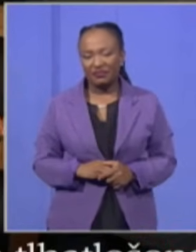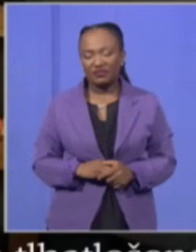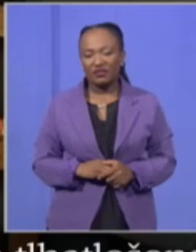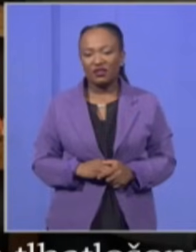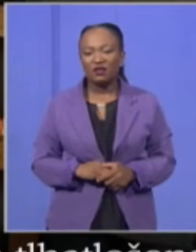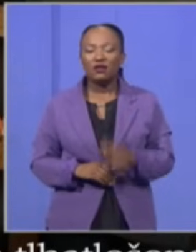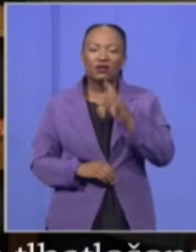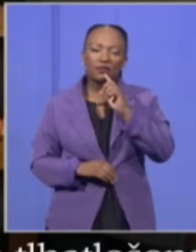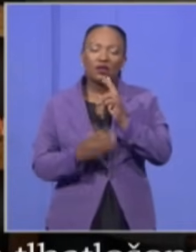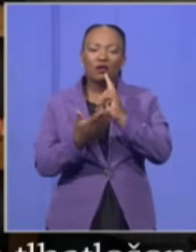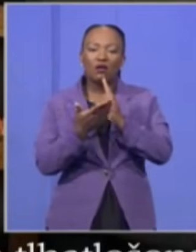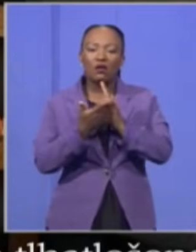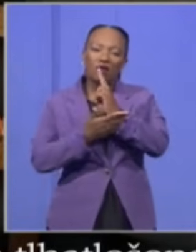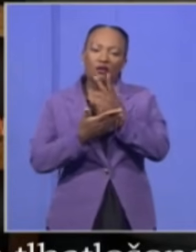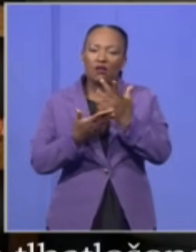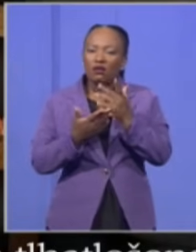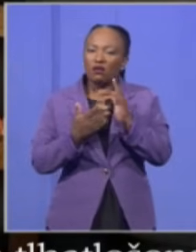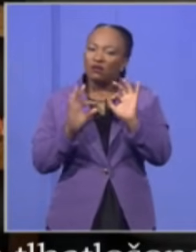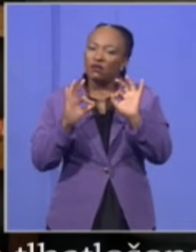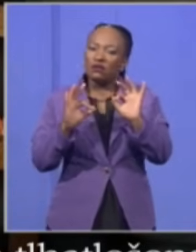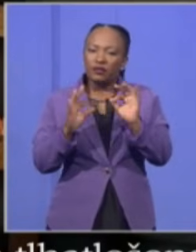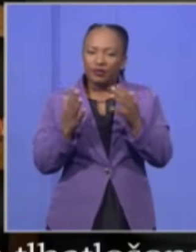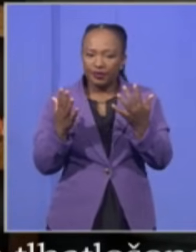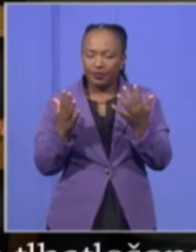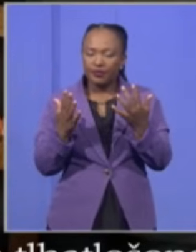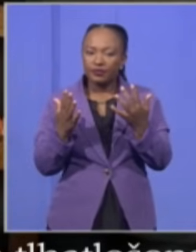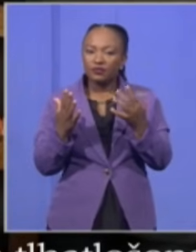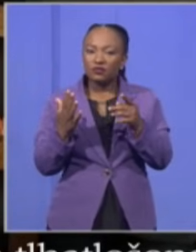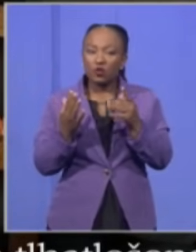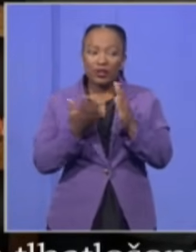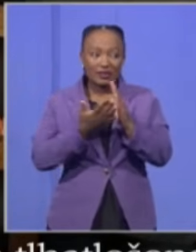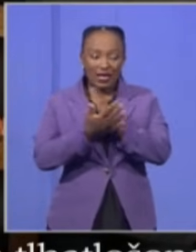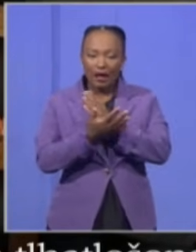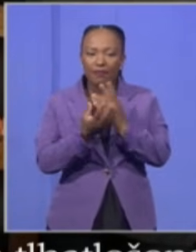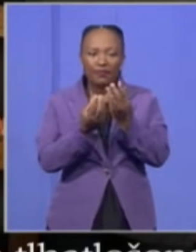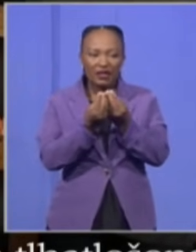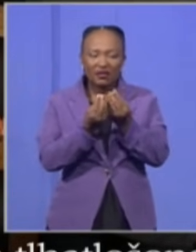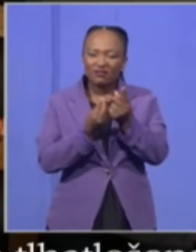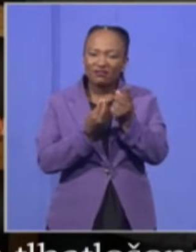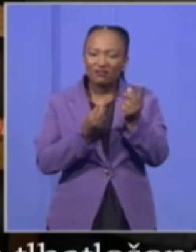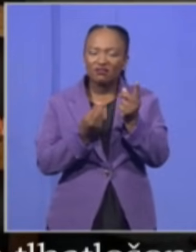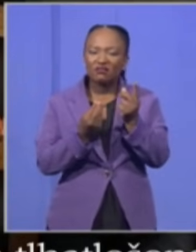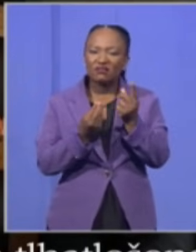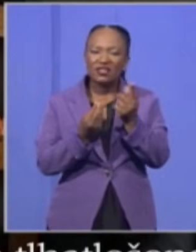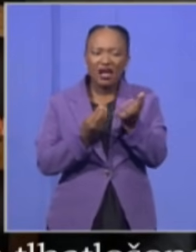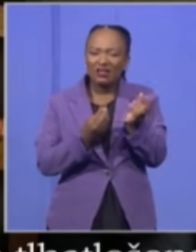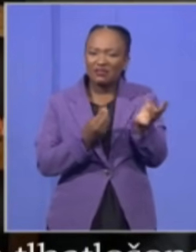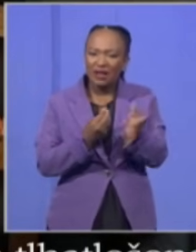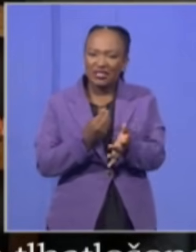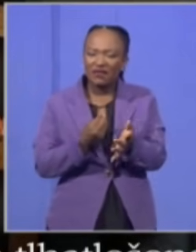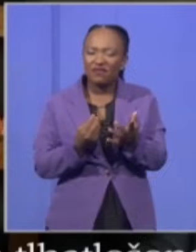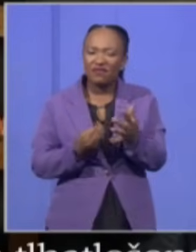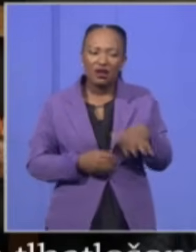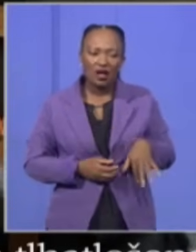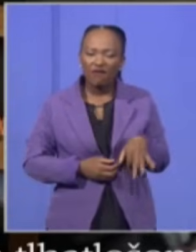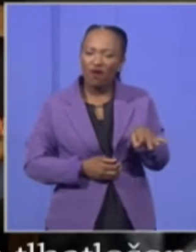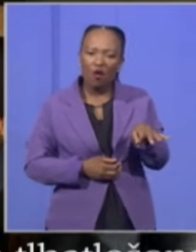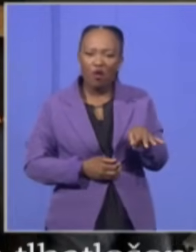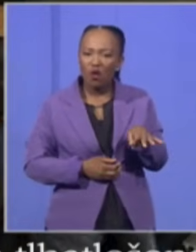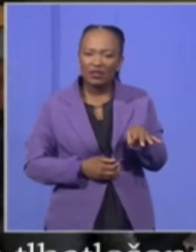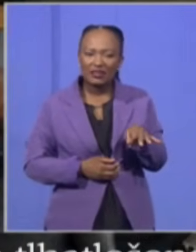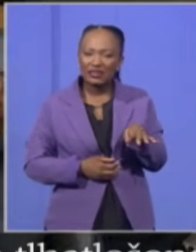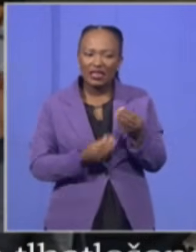Honestly, I didn't try sharp because some of the things di oketsegile. We can't even afford go reka dilo tsa bo di mmarakeng